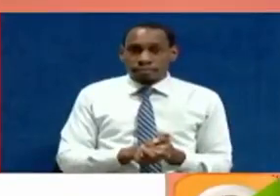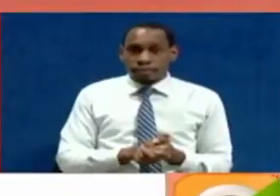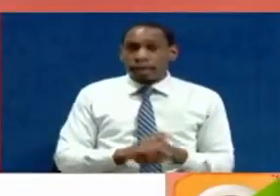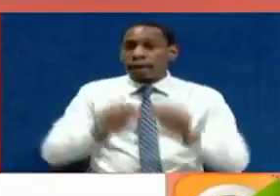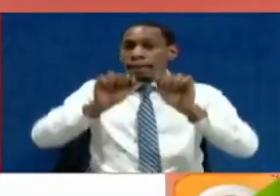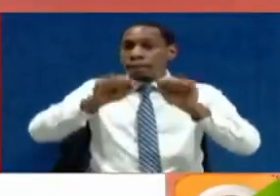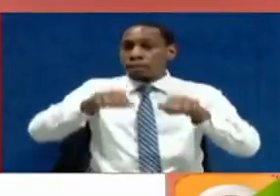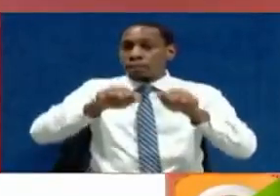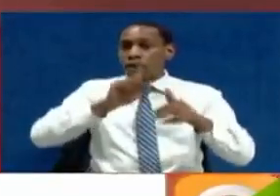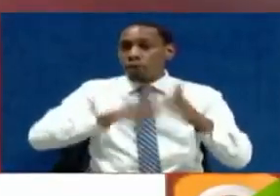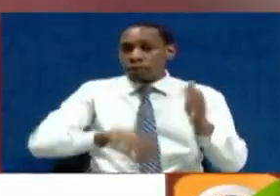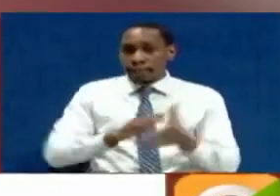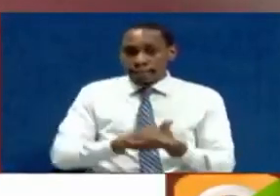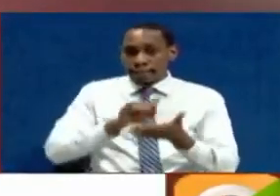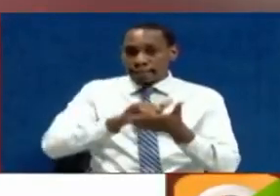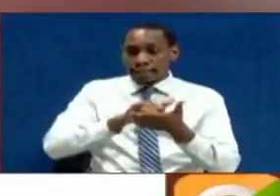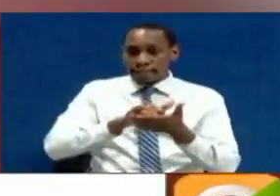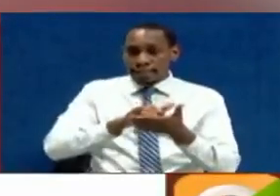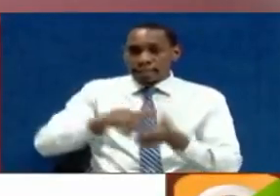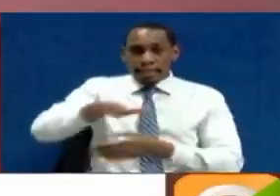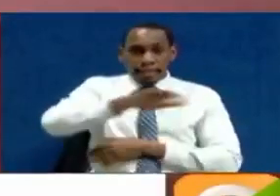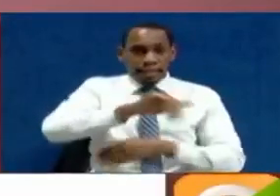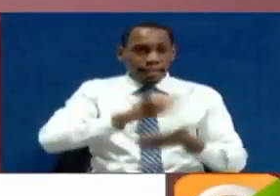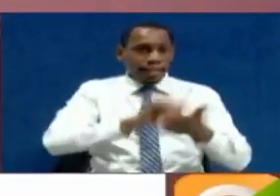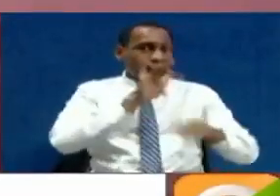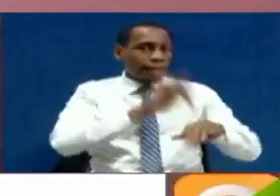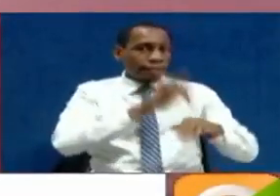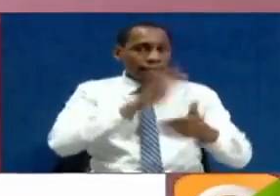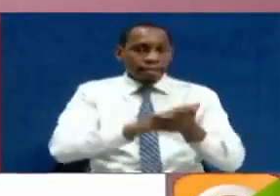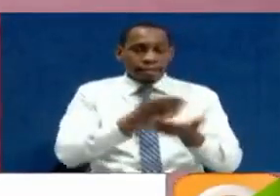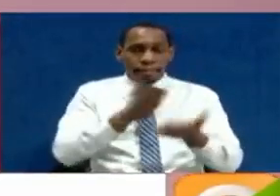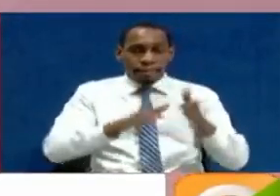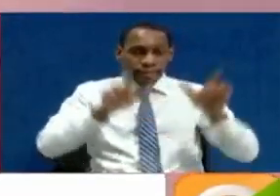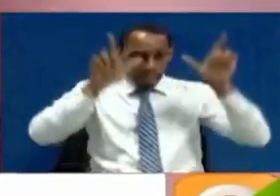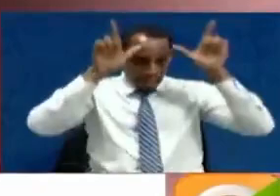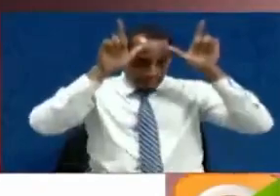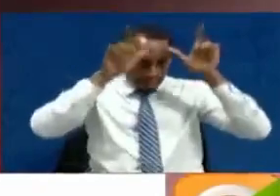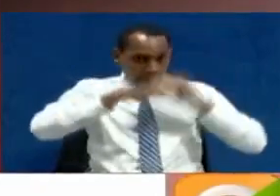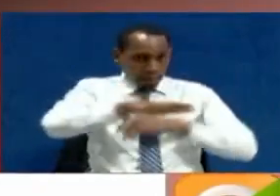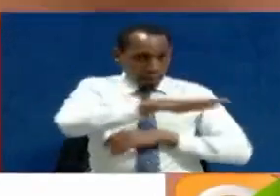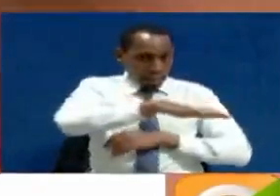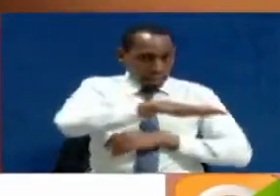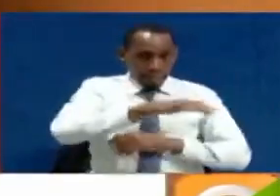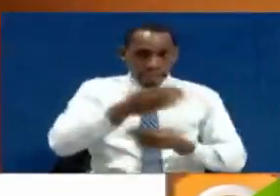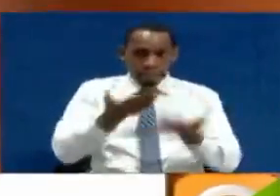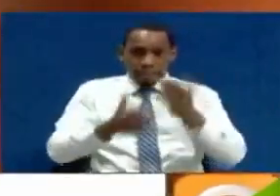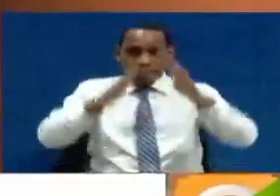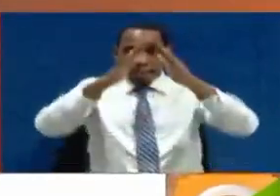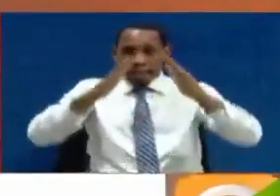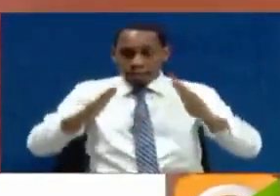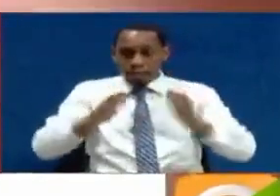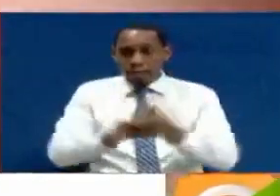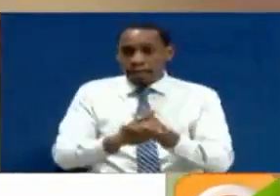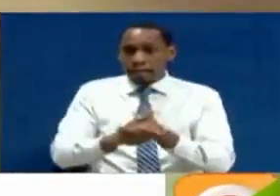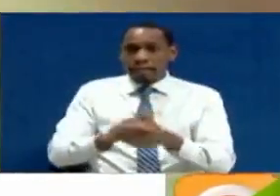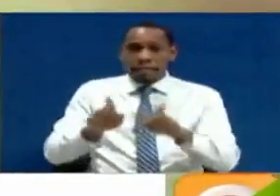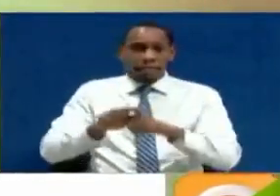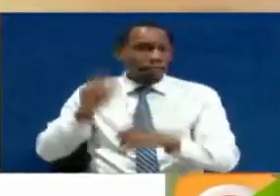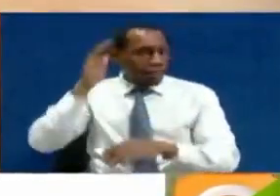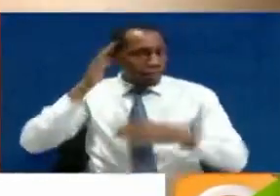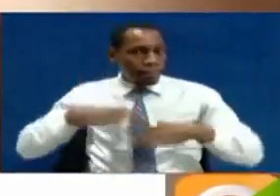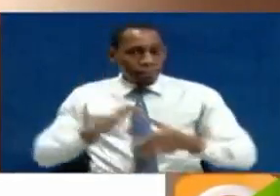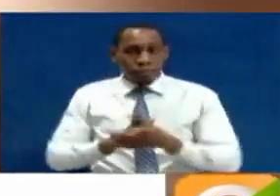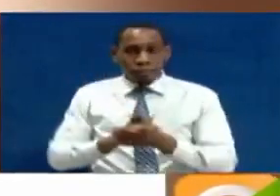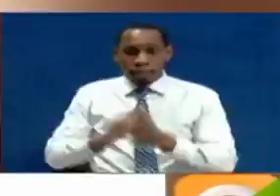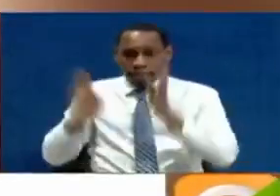is likely that some of the areas that are hit, maybe a cow shed or a certain house, or you have had people hit